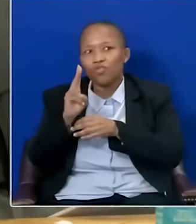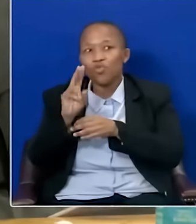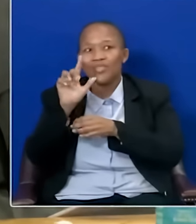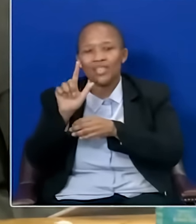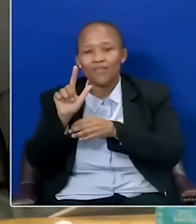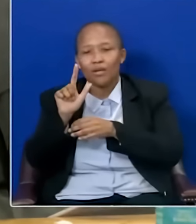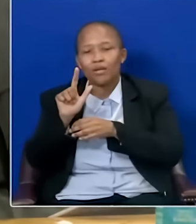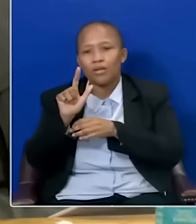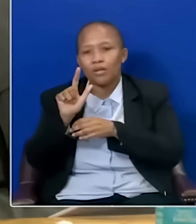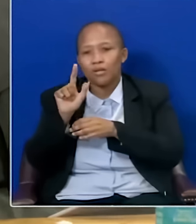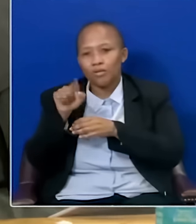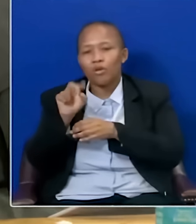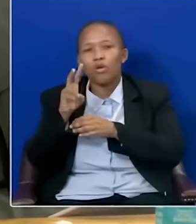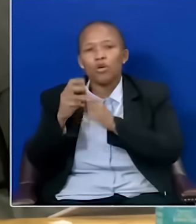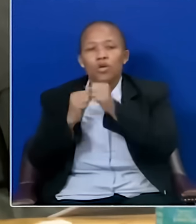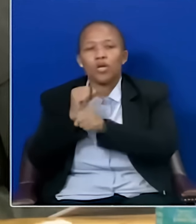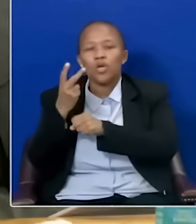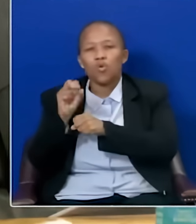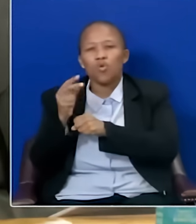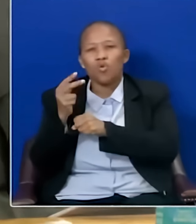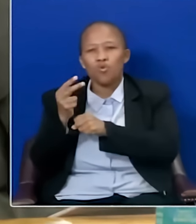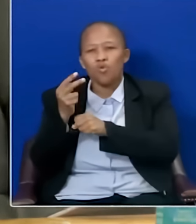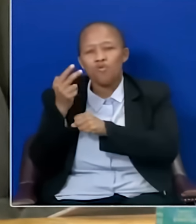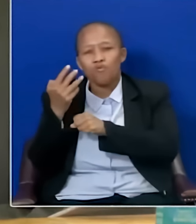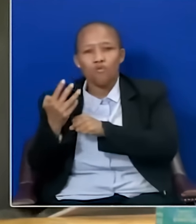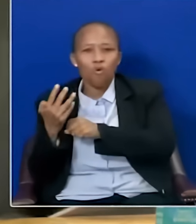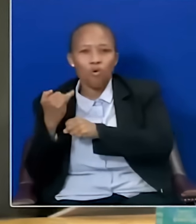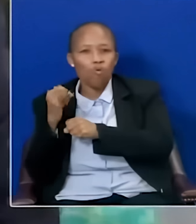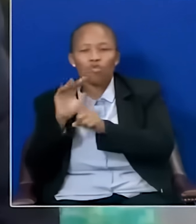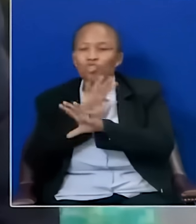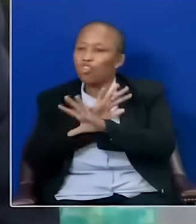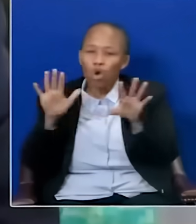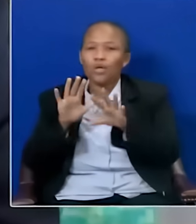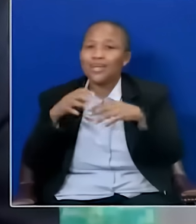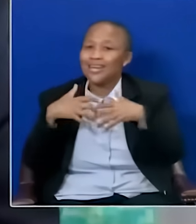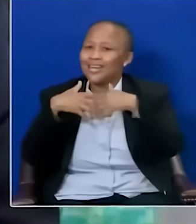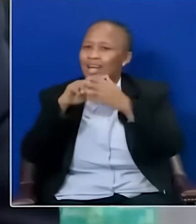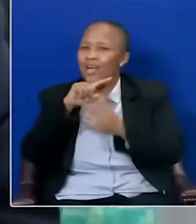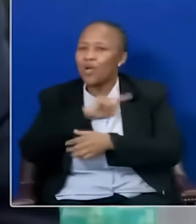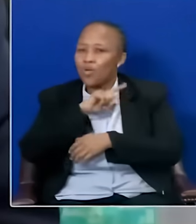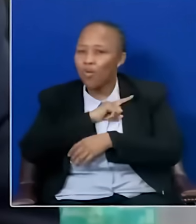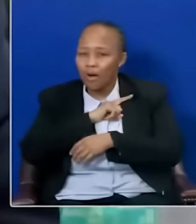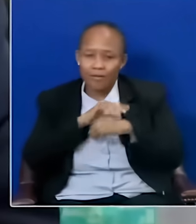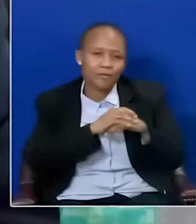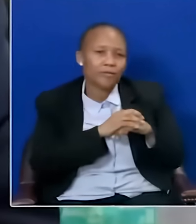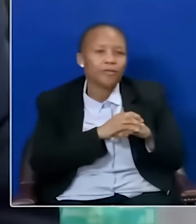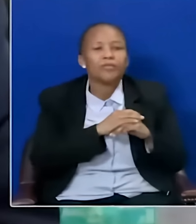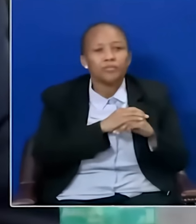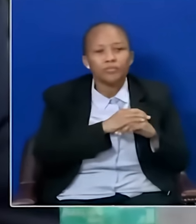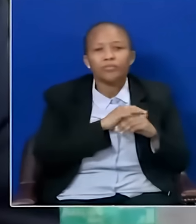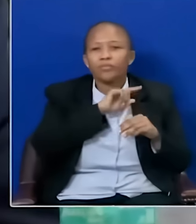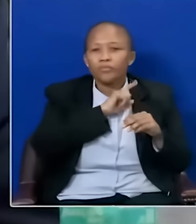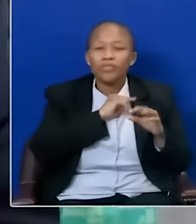56427 of 24 one that shouldn't have been created in the first place? In the first place, because the specimens were already